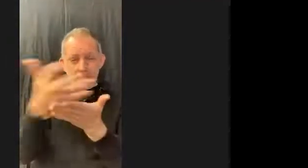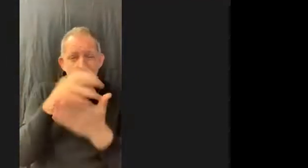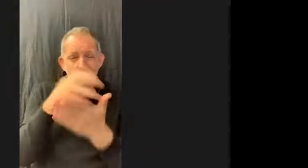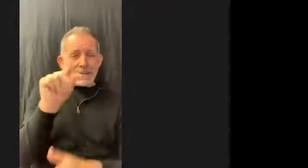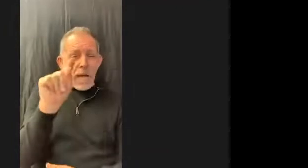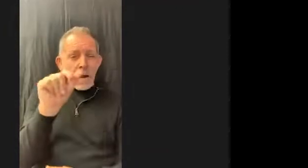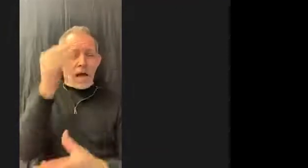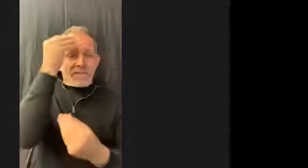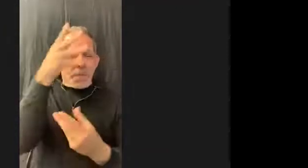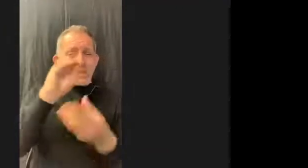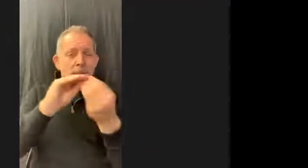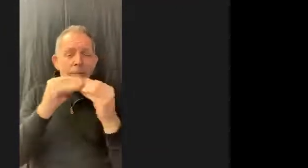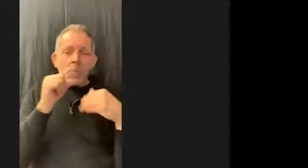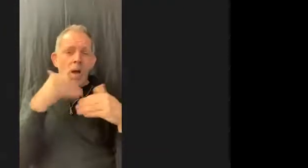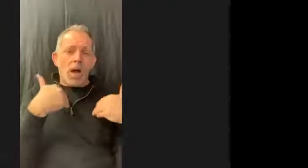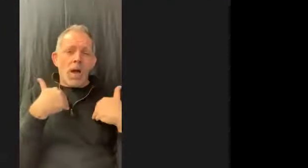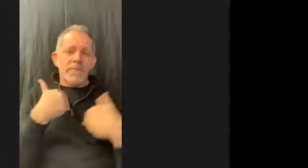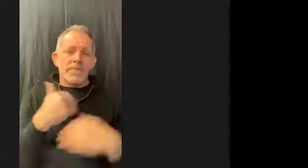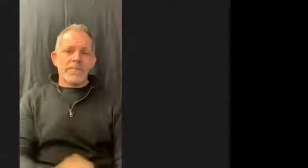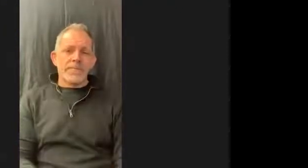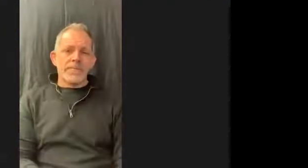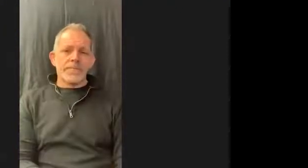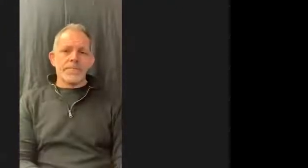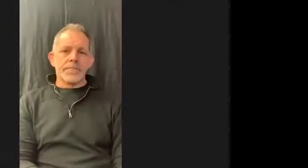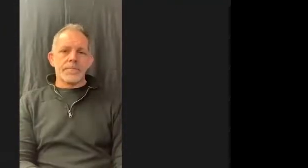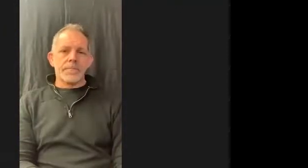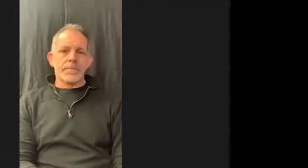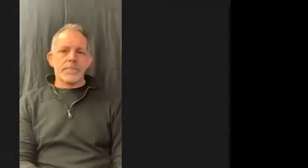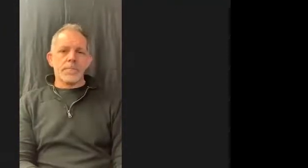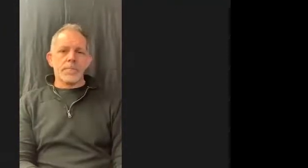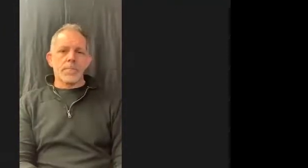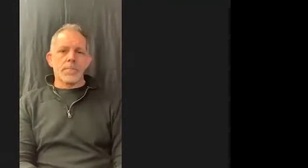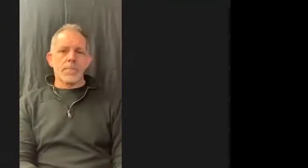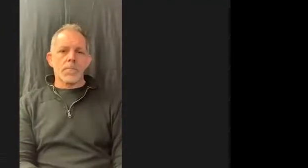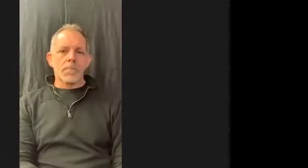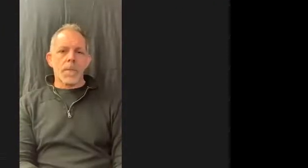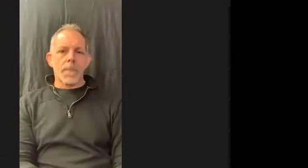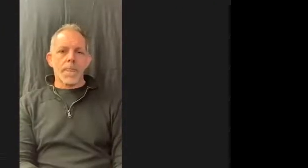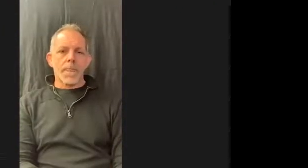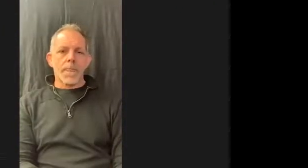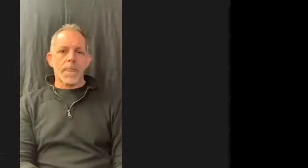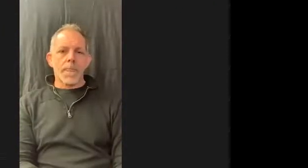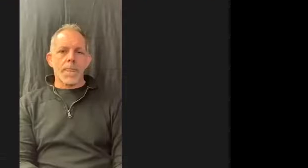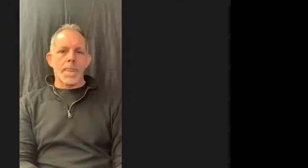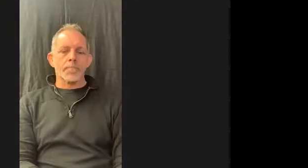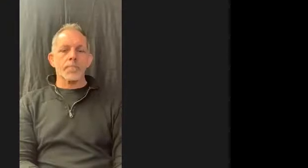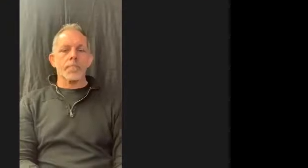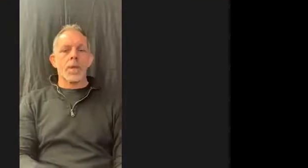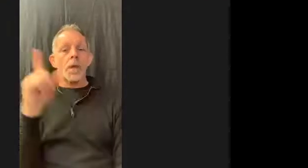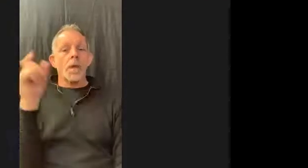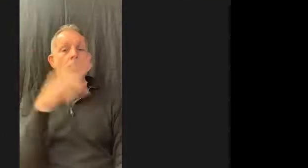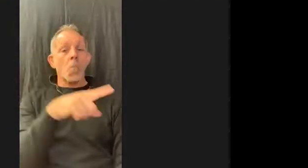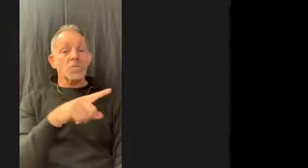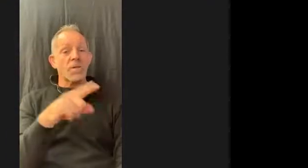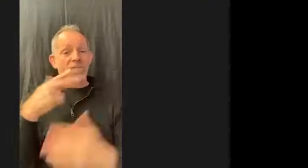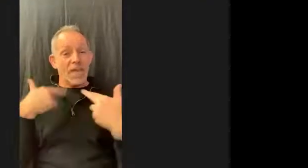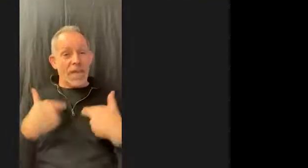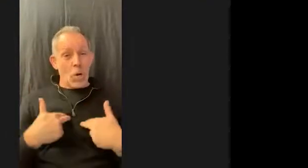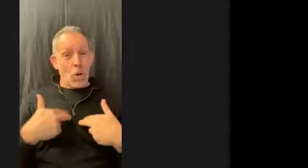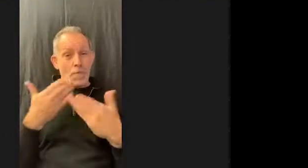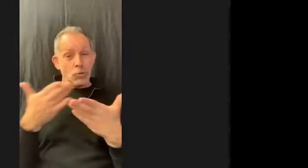inquire with our folks in Human Services and see if we have that information or know where to get it if it's available.